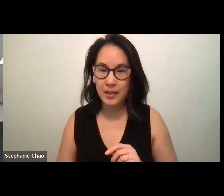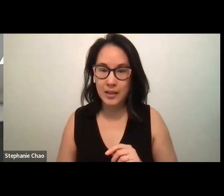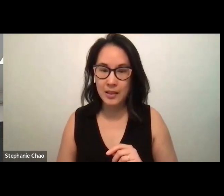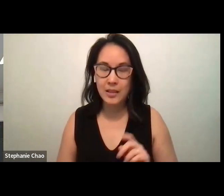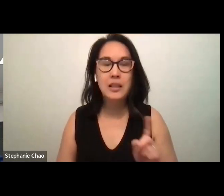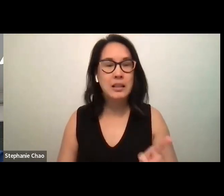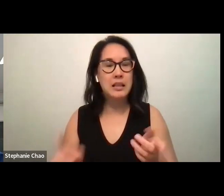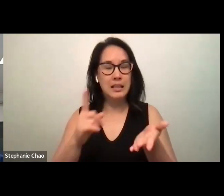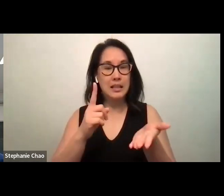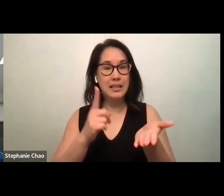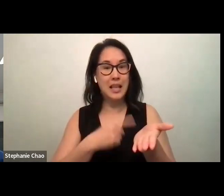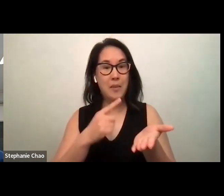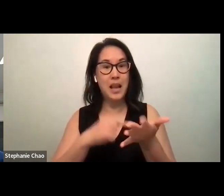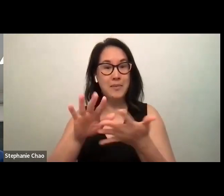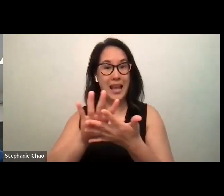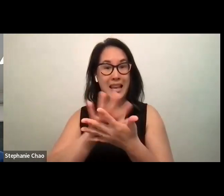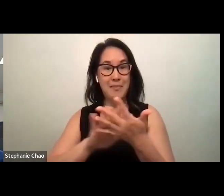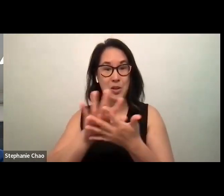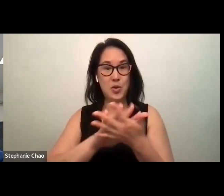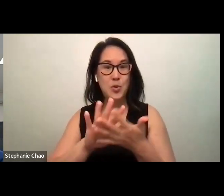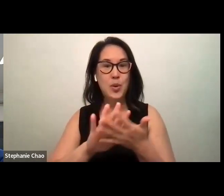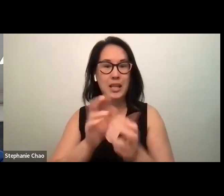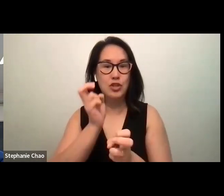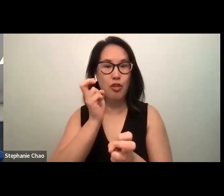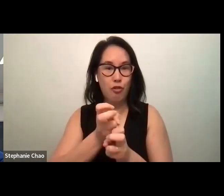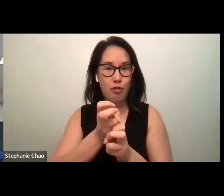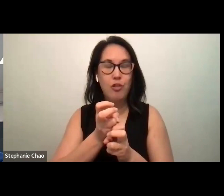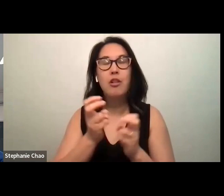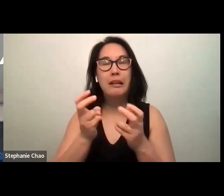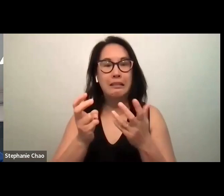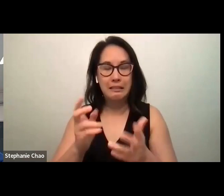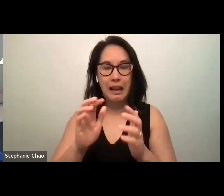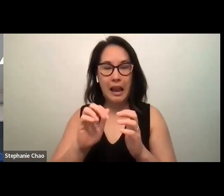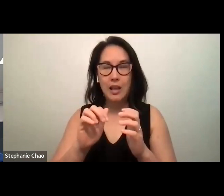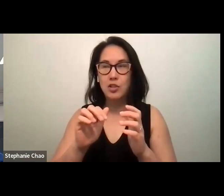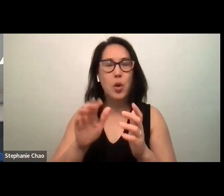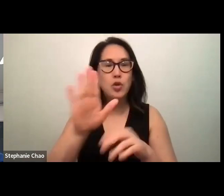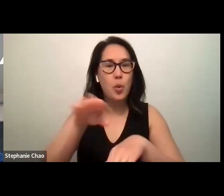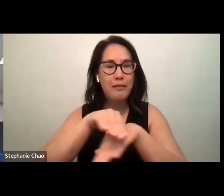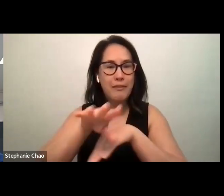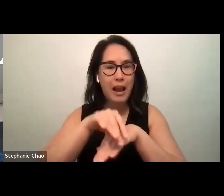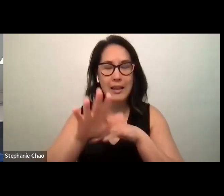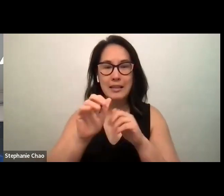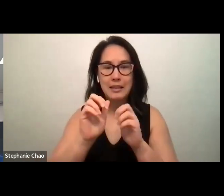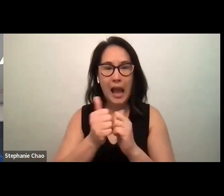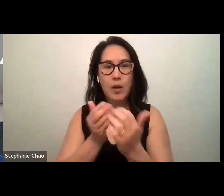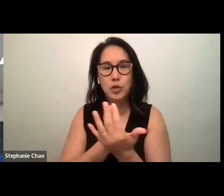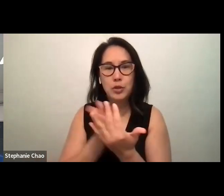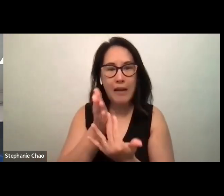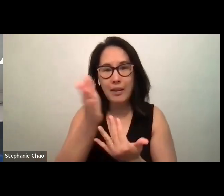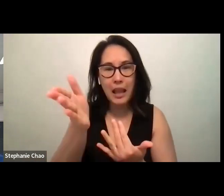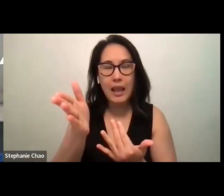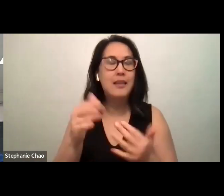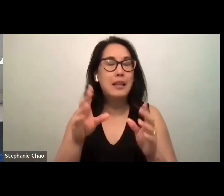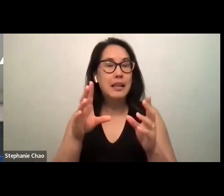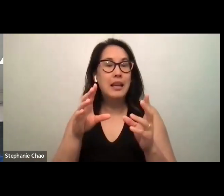sometimes that ambiguity sometimes feels harder. So we're asking, like, what advice do you have about how to navigate the balance of giving blind readers